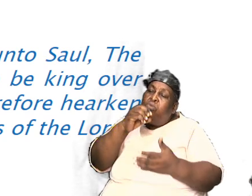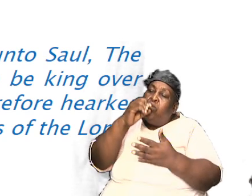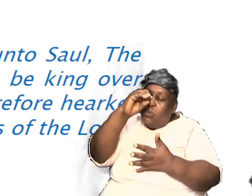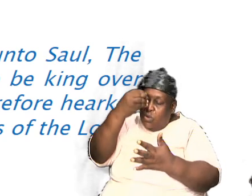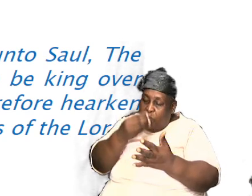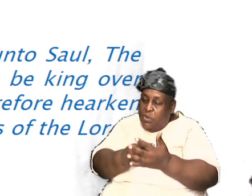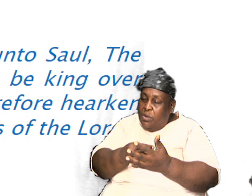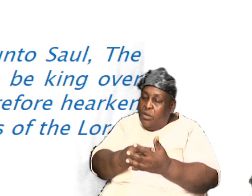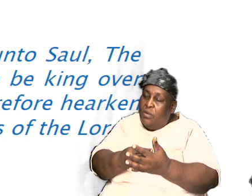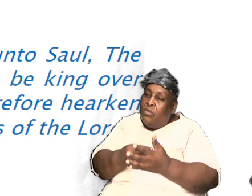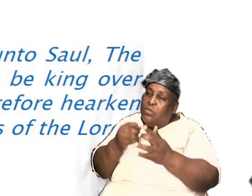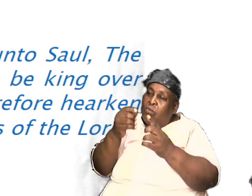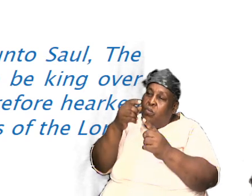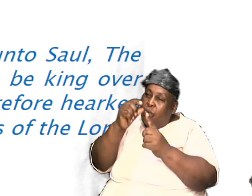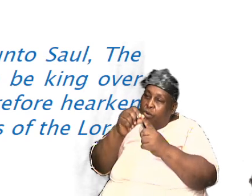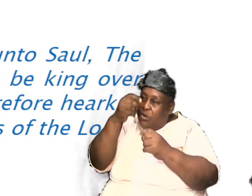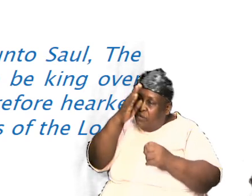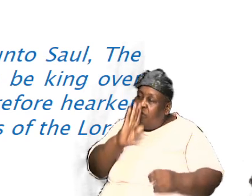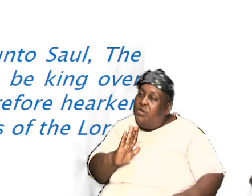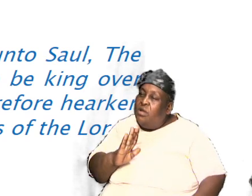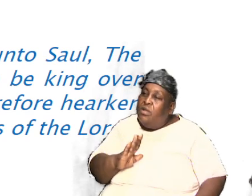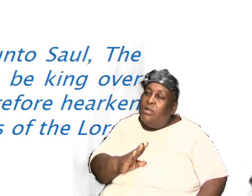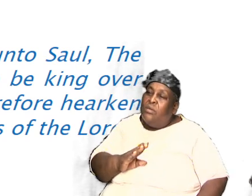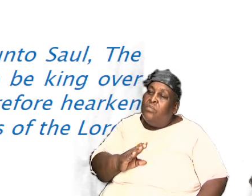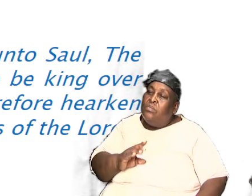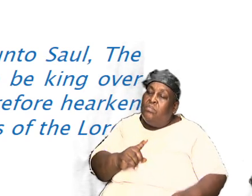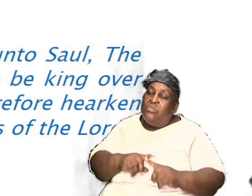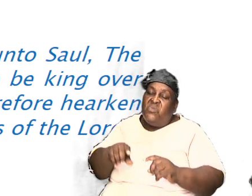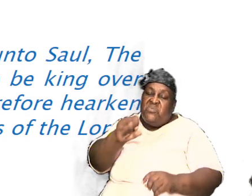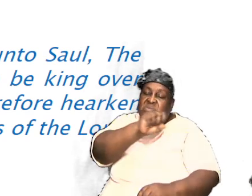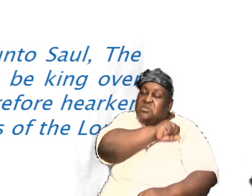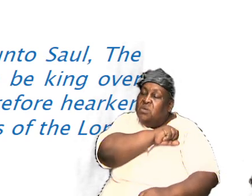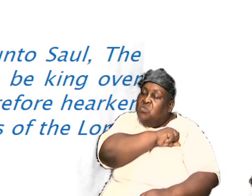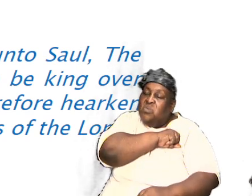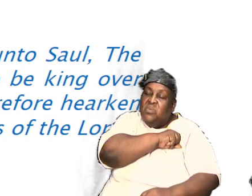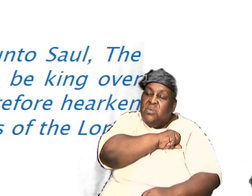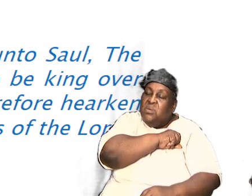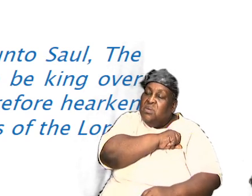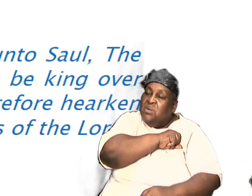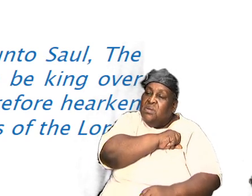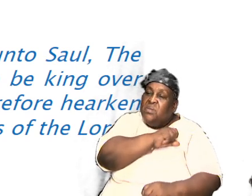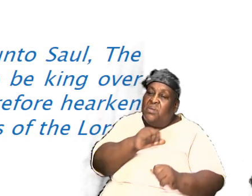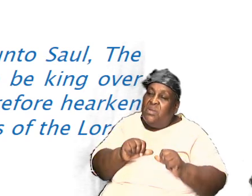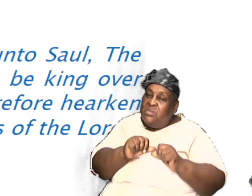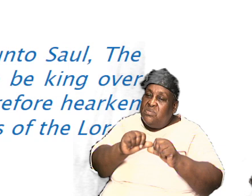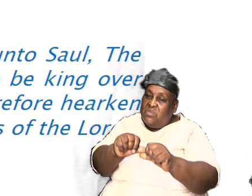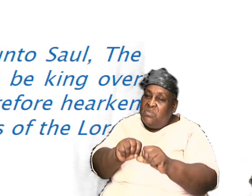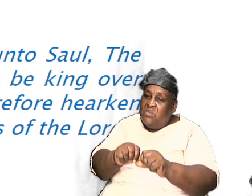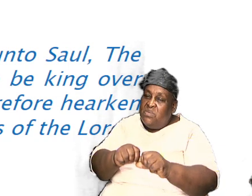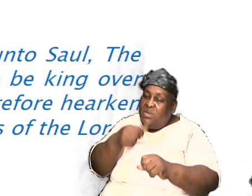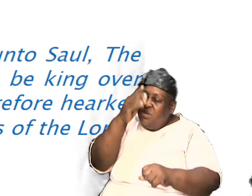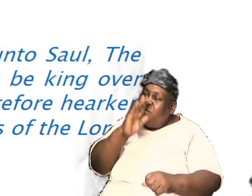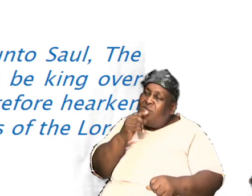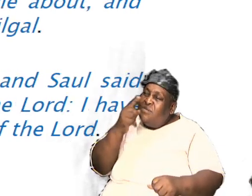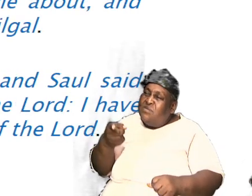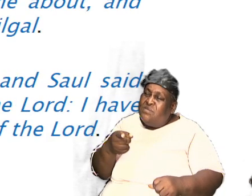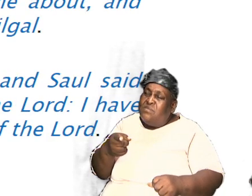But he did not. And the Lord said, it was tempted me.